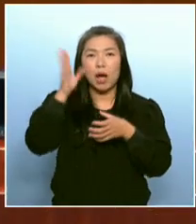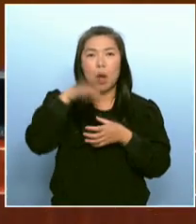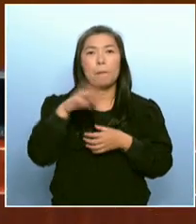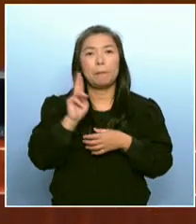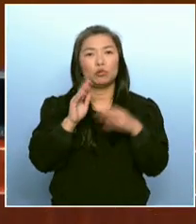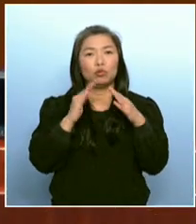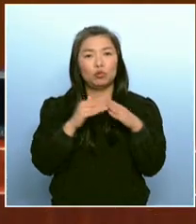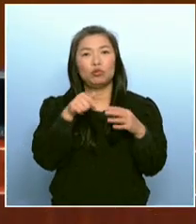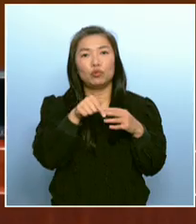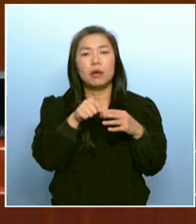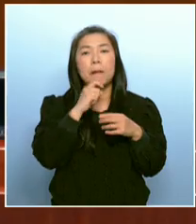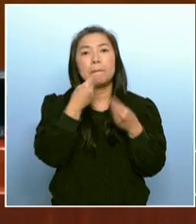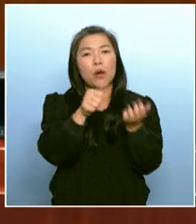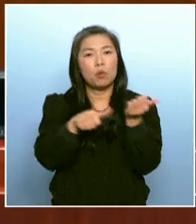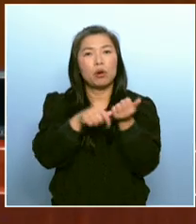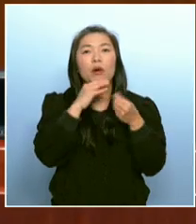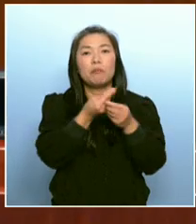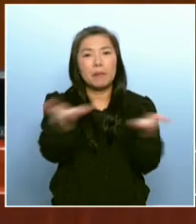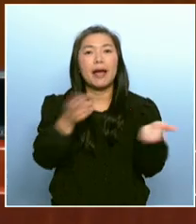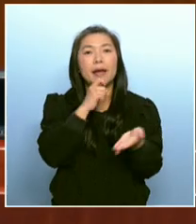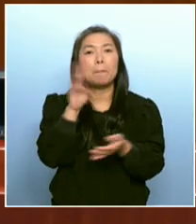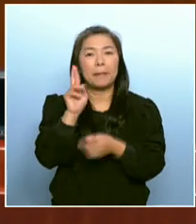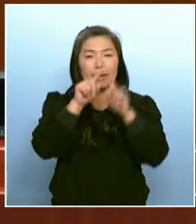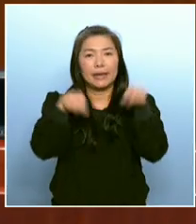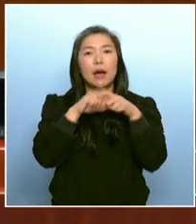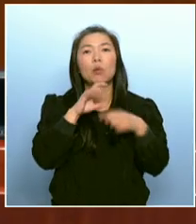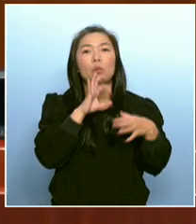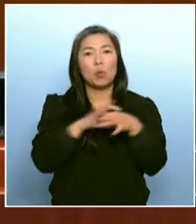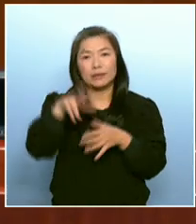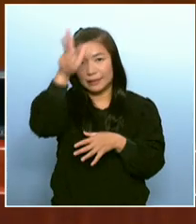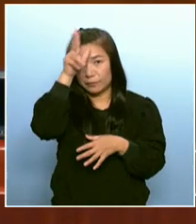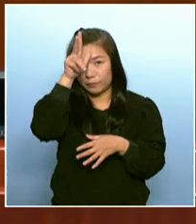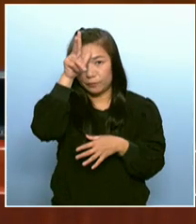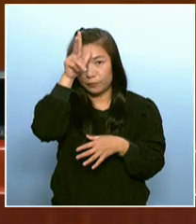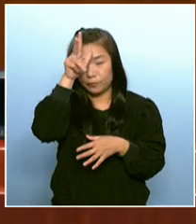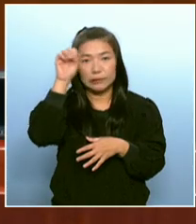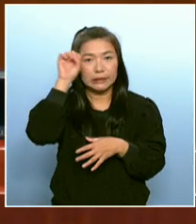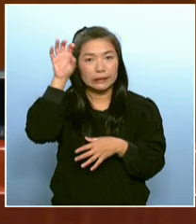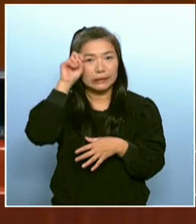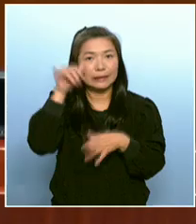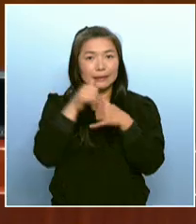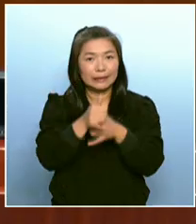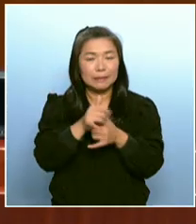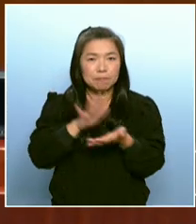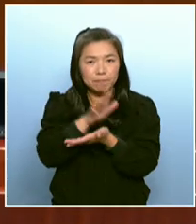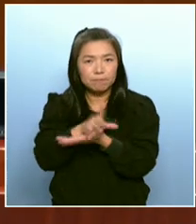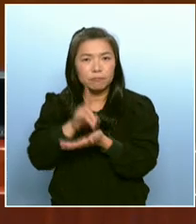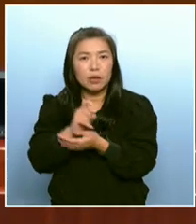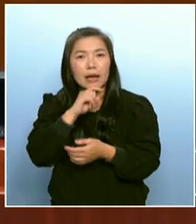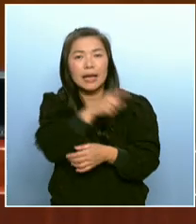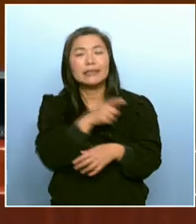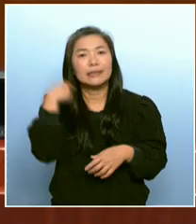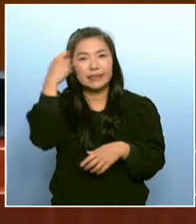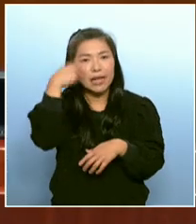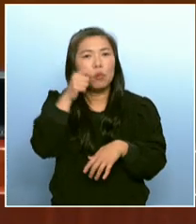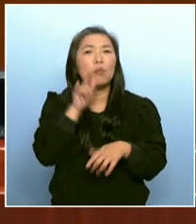Since the last meeting, the Secretariat has issued one information paper regarding annual adjustment to